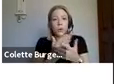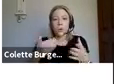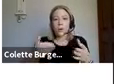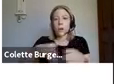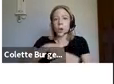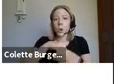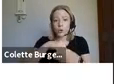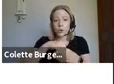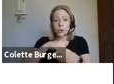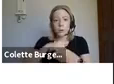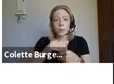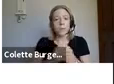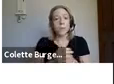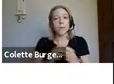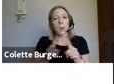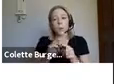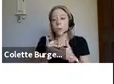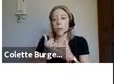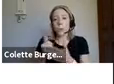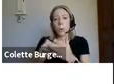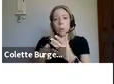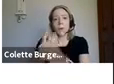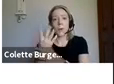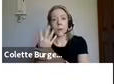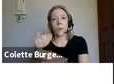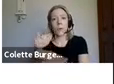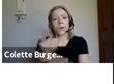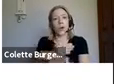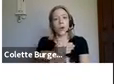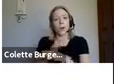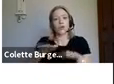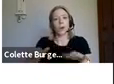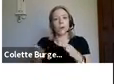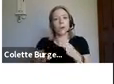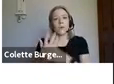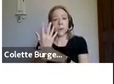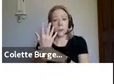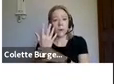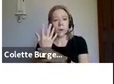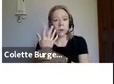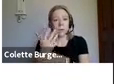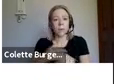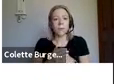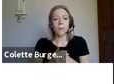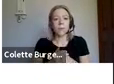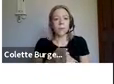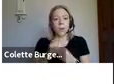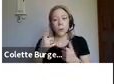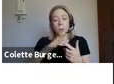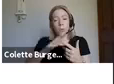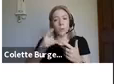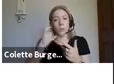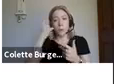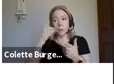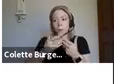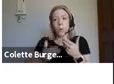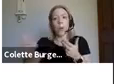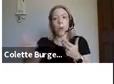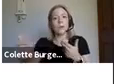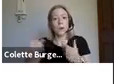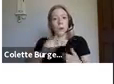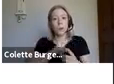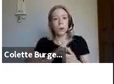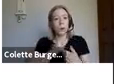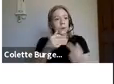the development of different cadres of early childhood development workers for a long term, because often these workers are